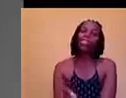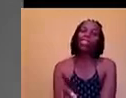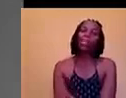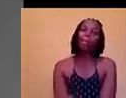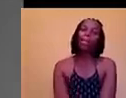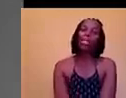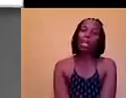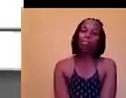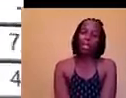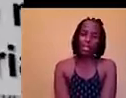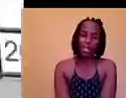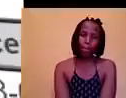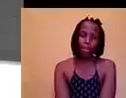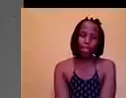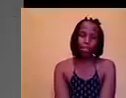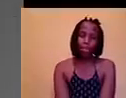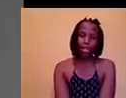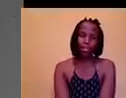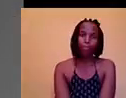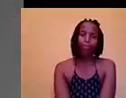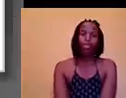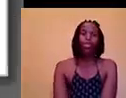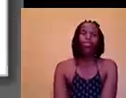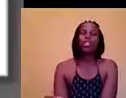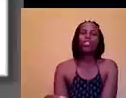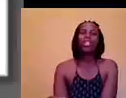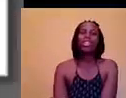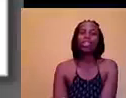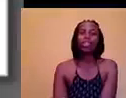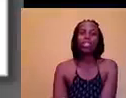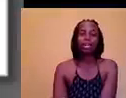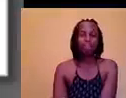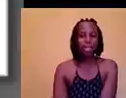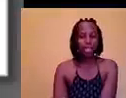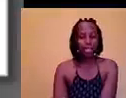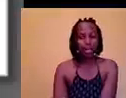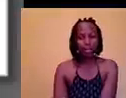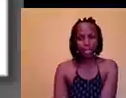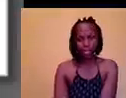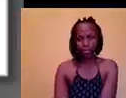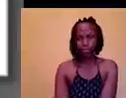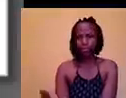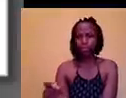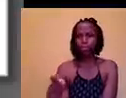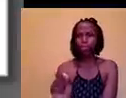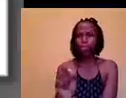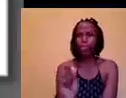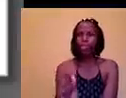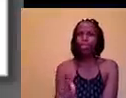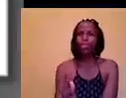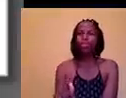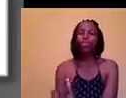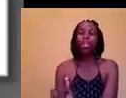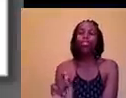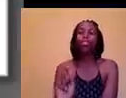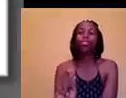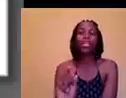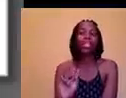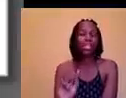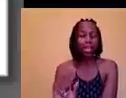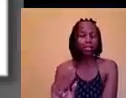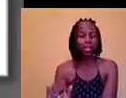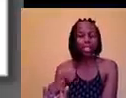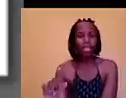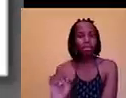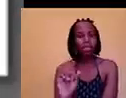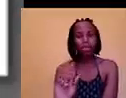must click on Submit Assignment, right? So once you click on Submit Assignment, you should have